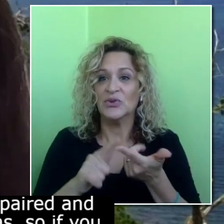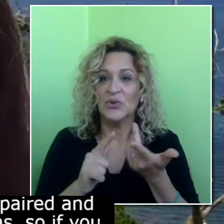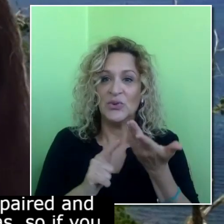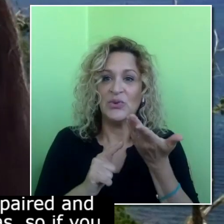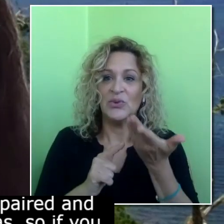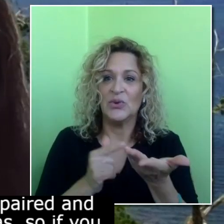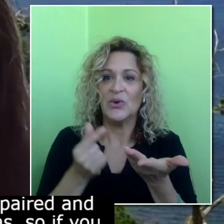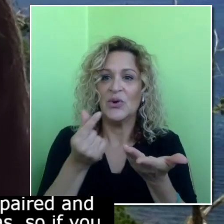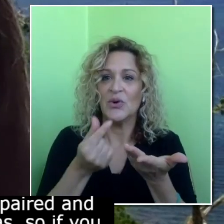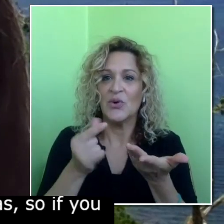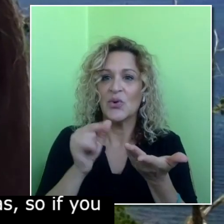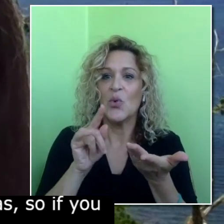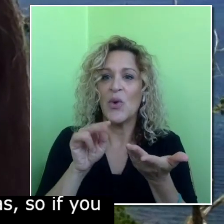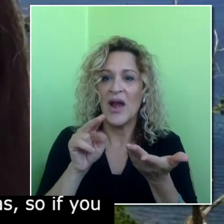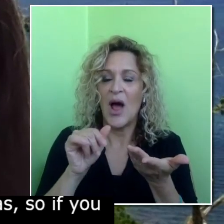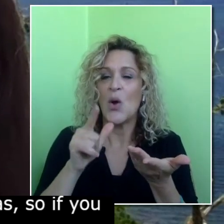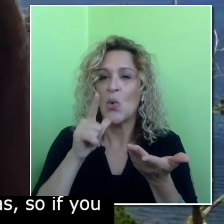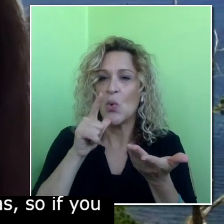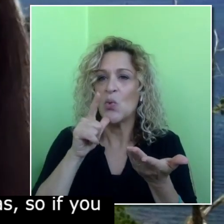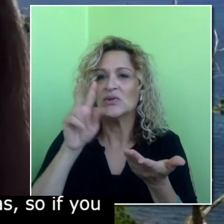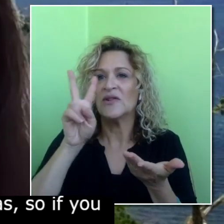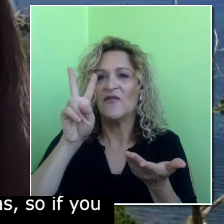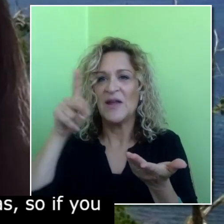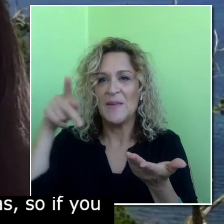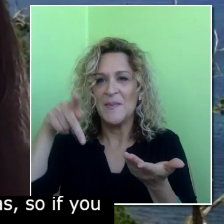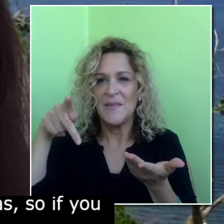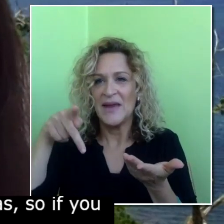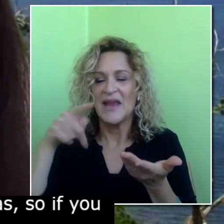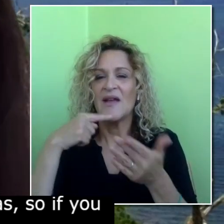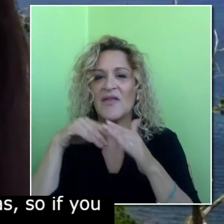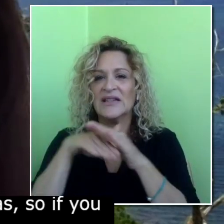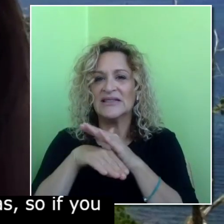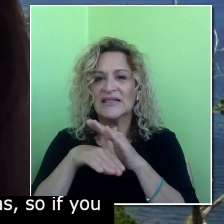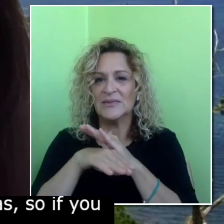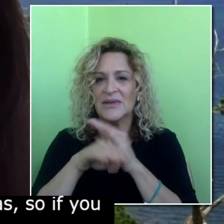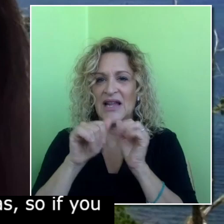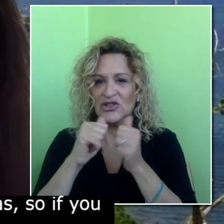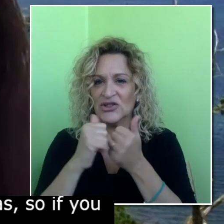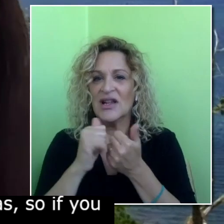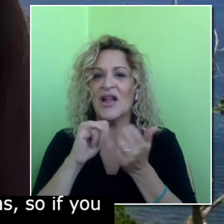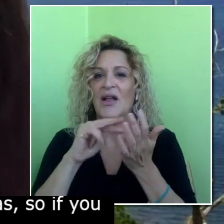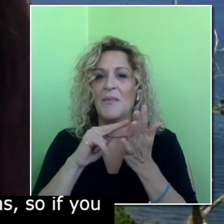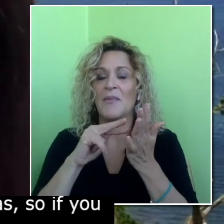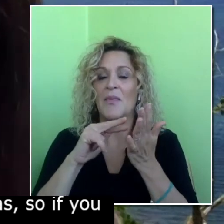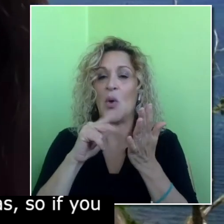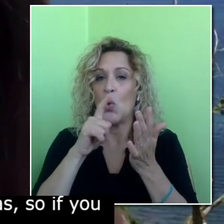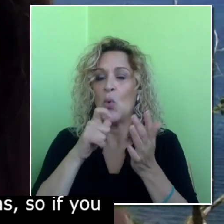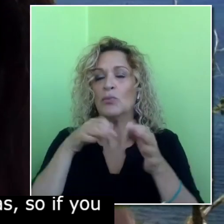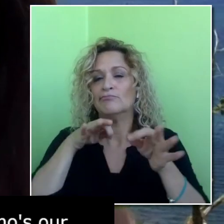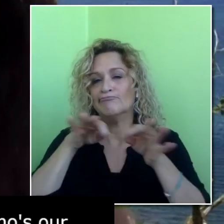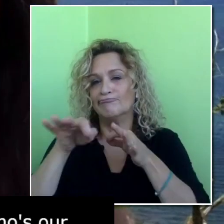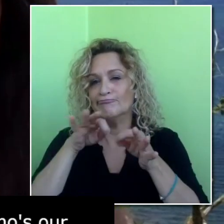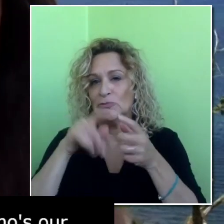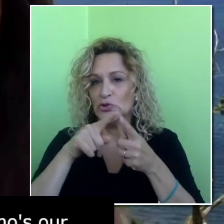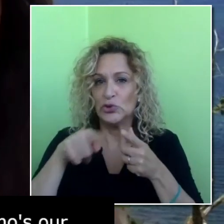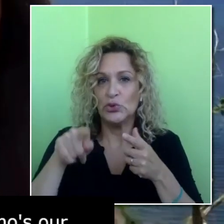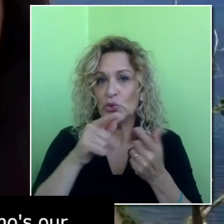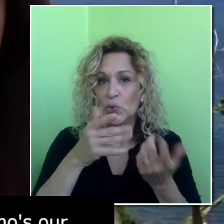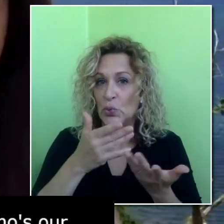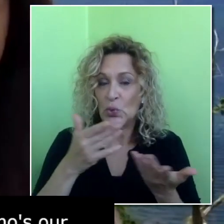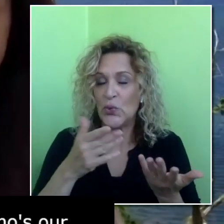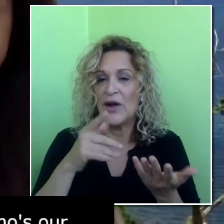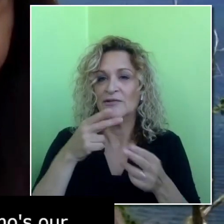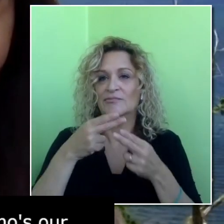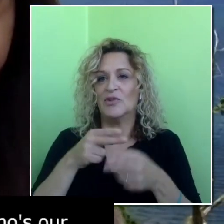who's our Vice President of the Accessibility SIG and who's going to run you through the toolkit.